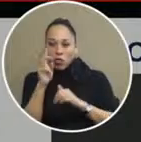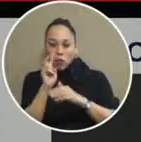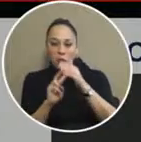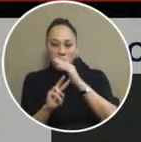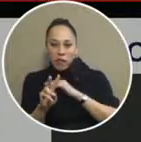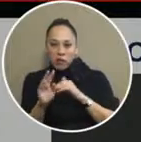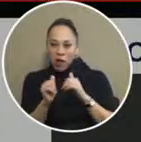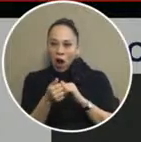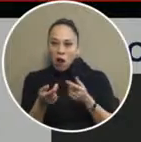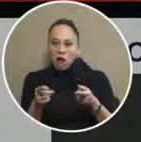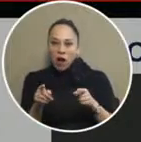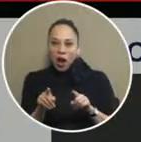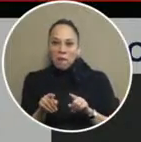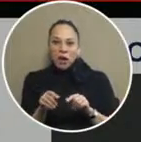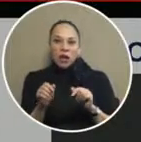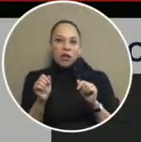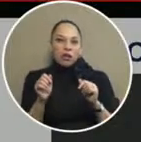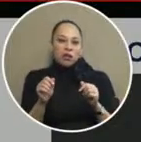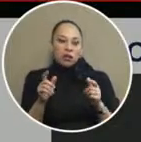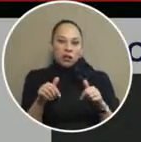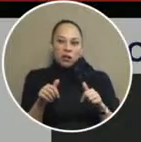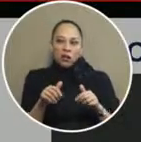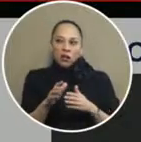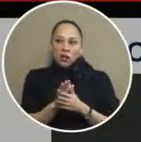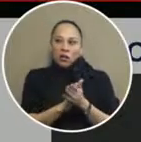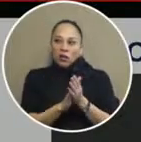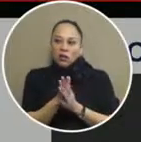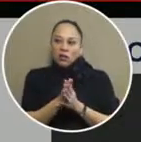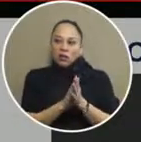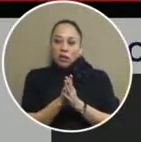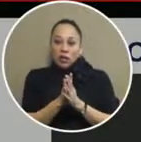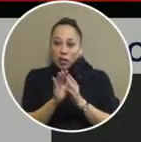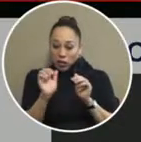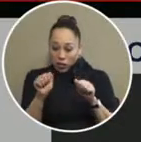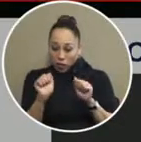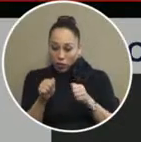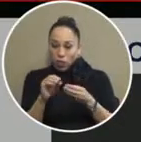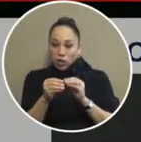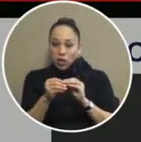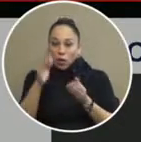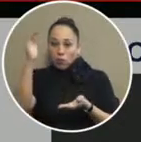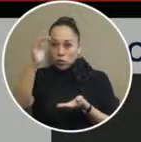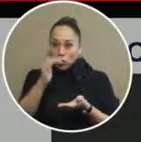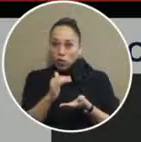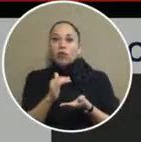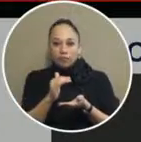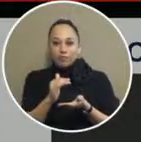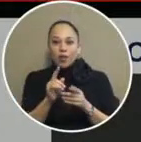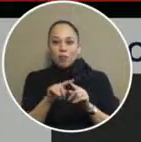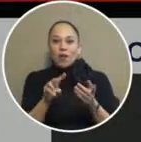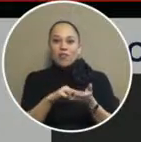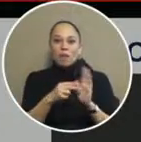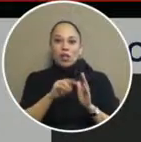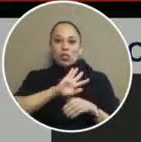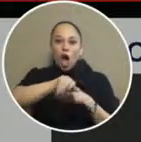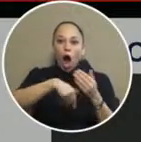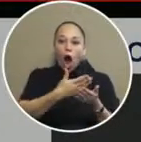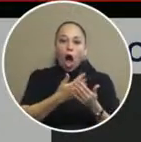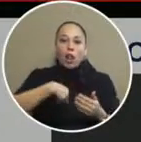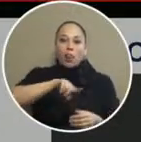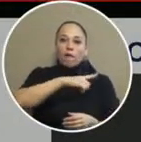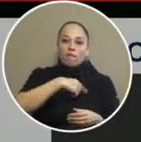go. Can we bring it down lower? Yes, we can, but it's, again, a work for everybody and a